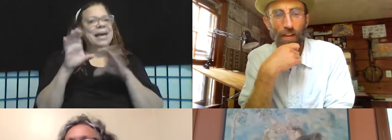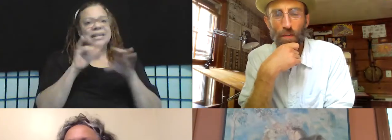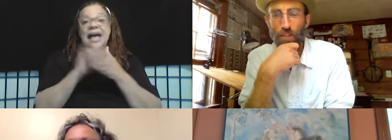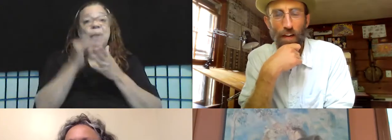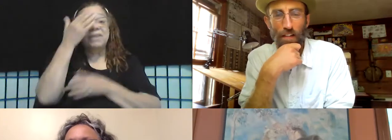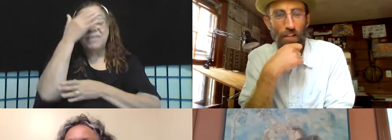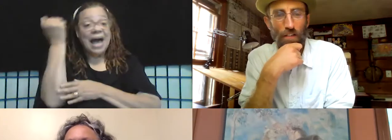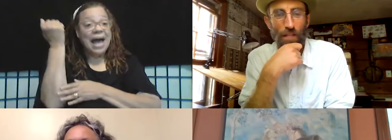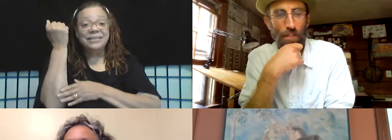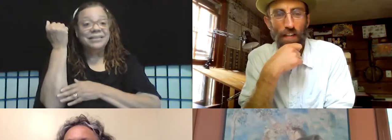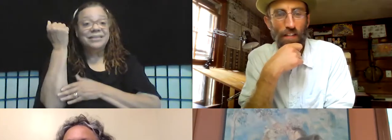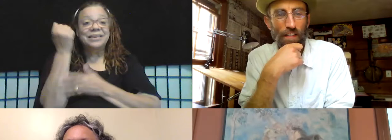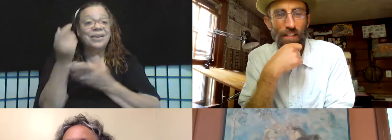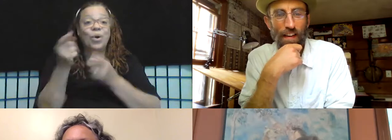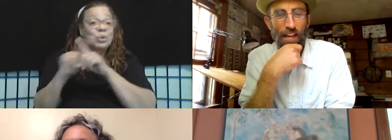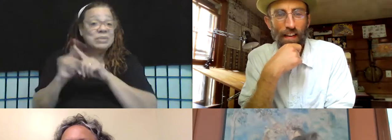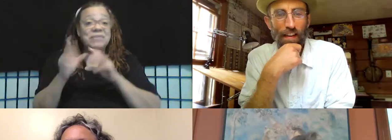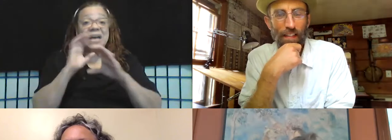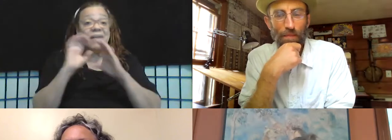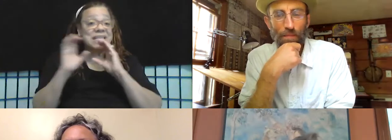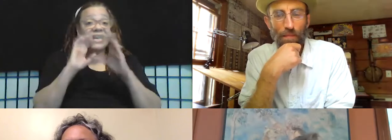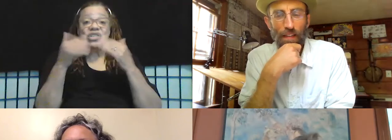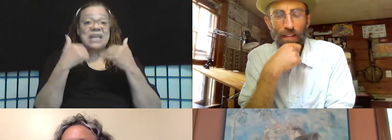stuff. I would have forgotten all those conversations,